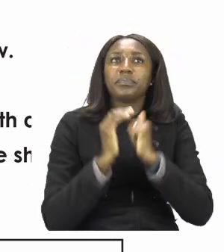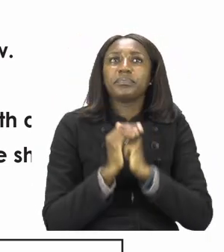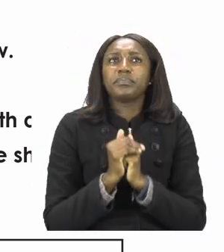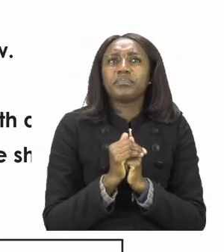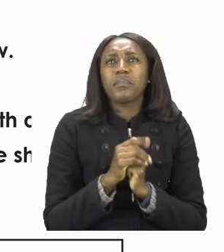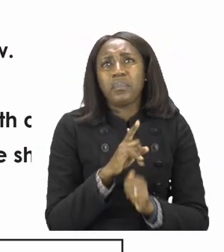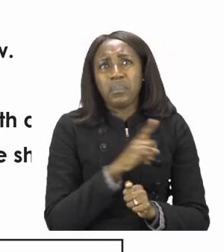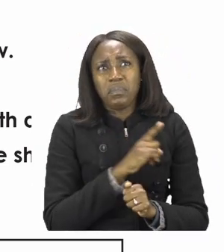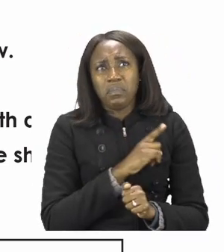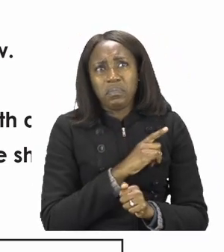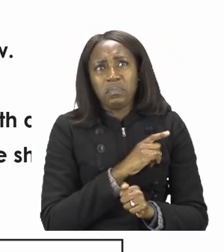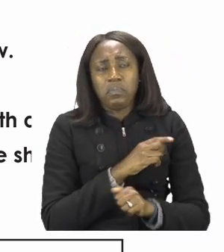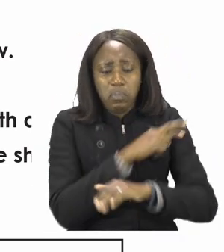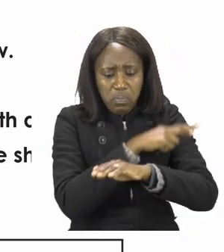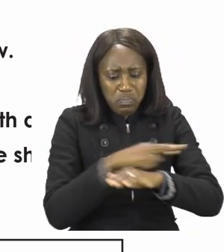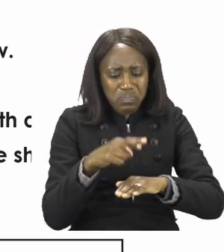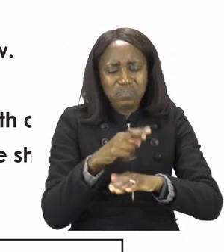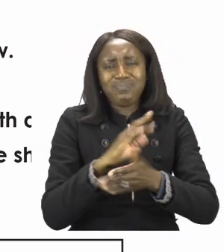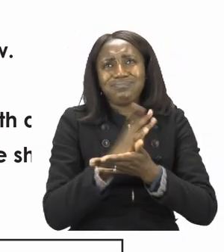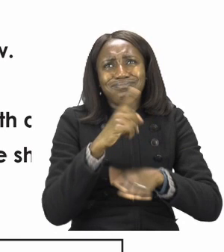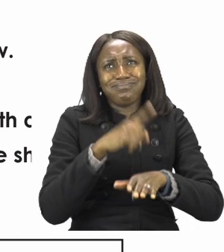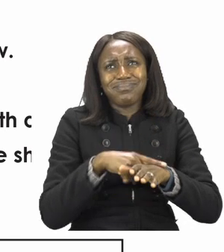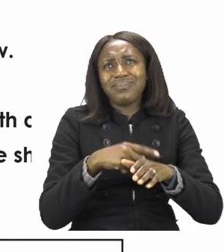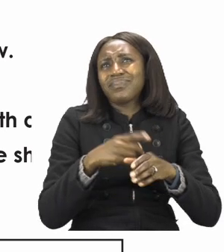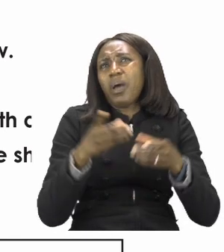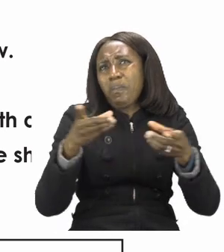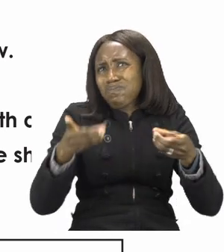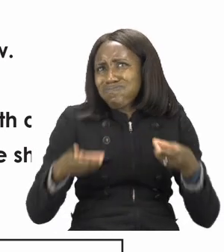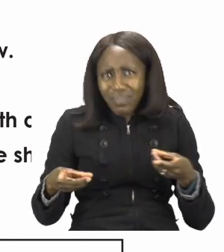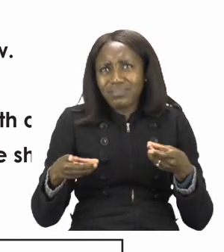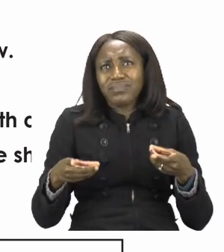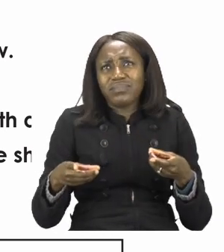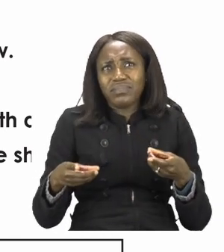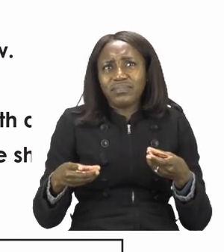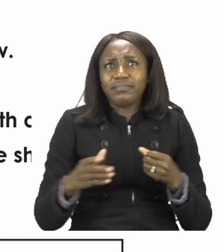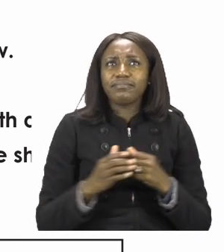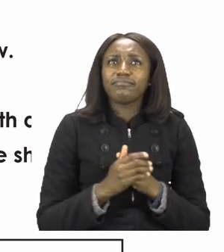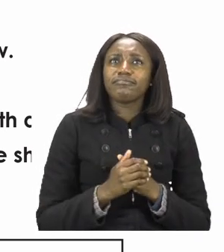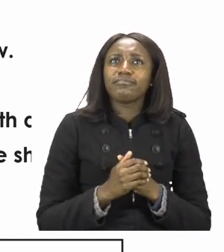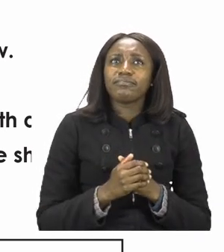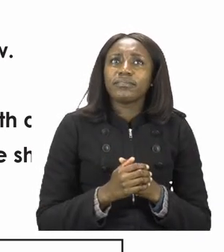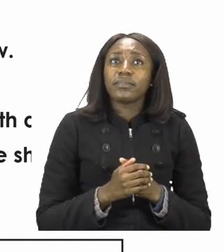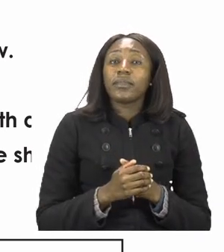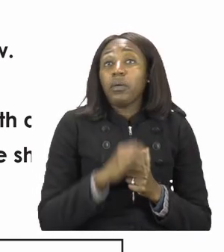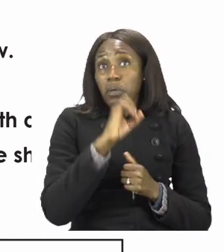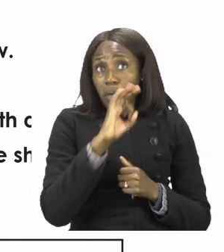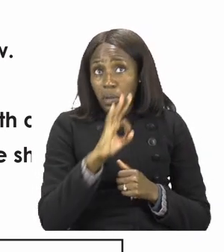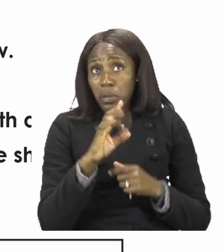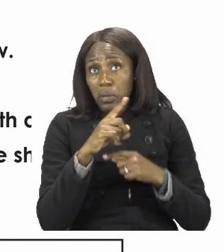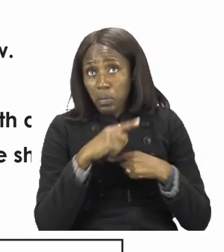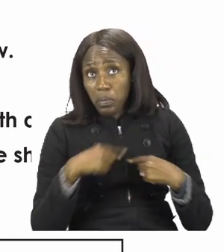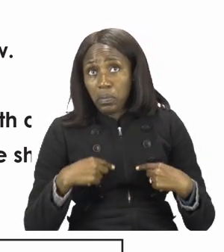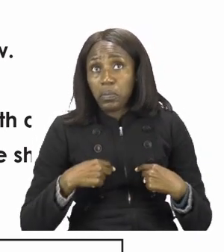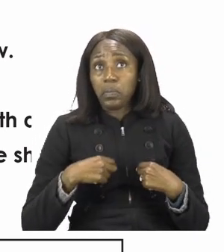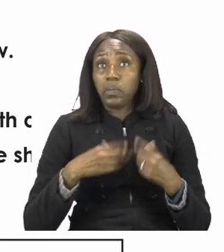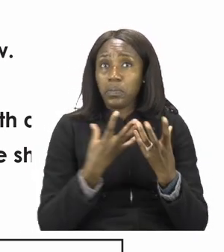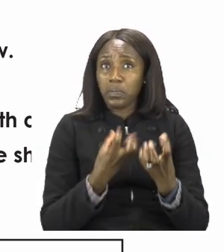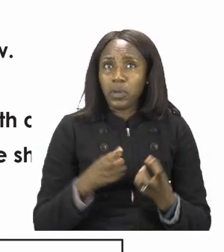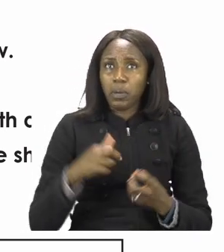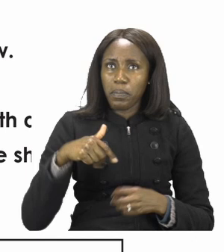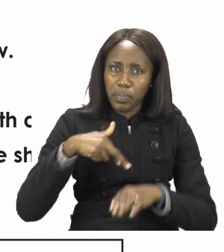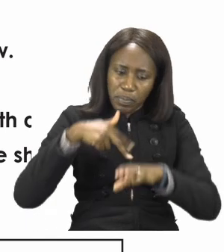adult, as roads can be dangerous. If we need to cross the